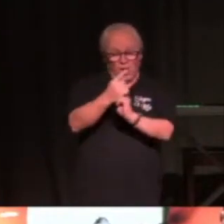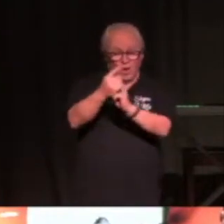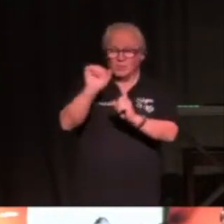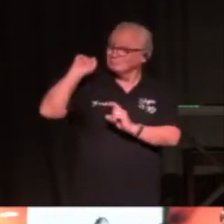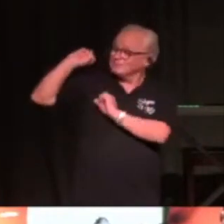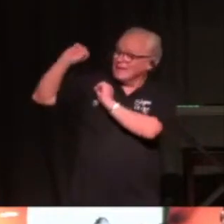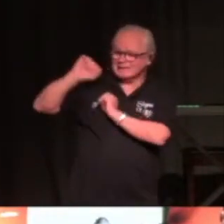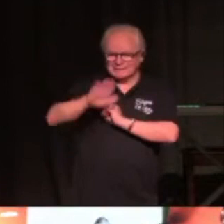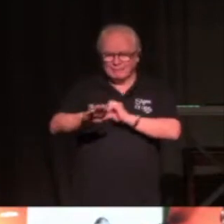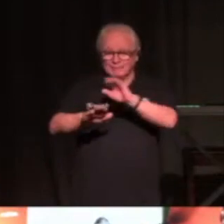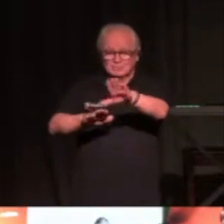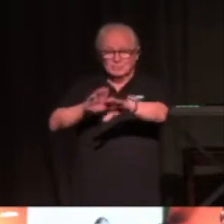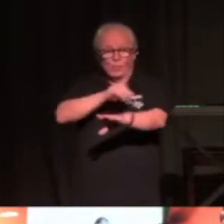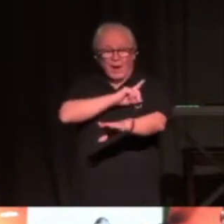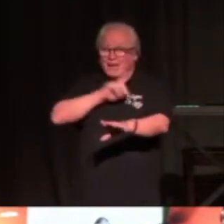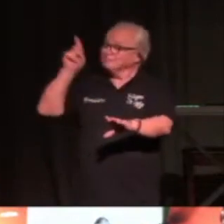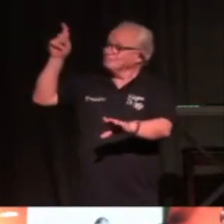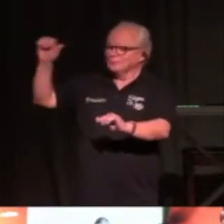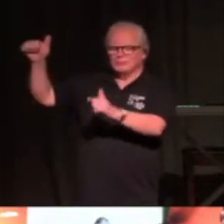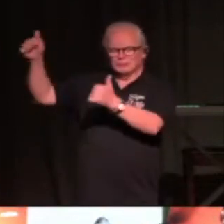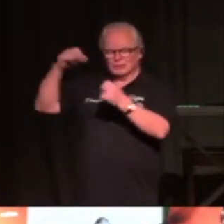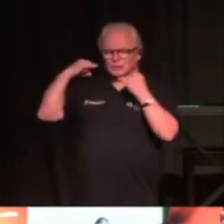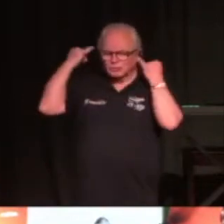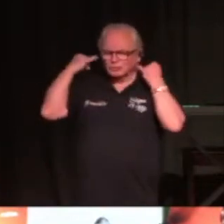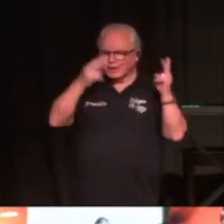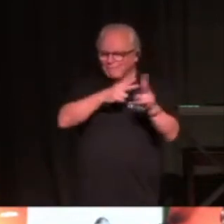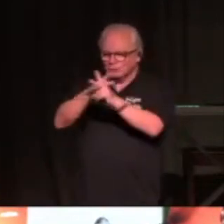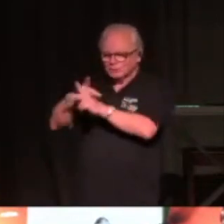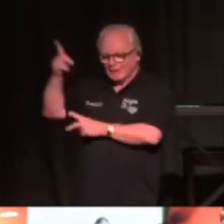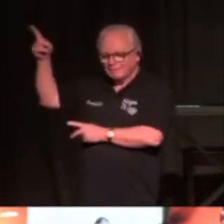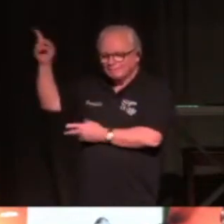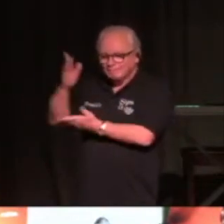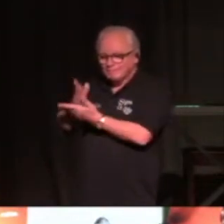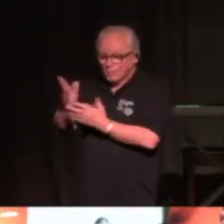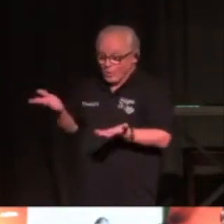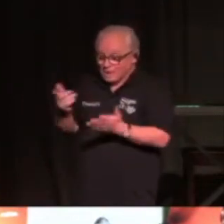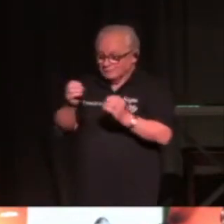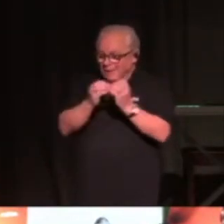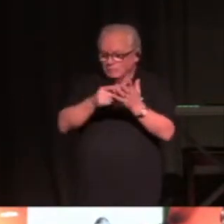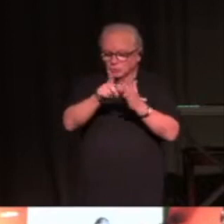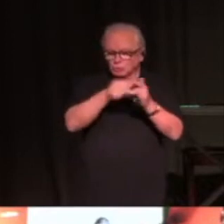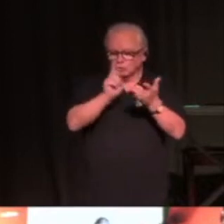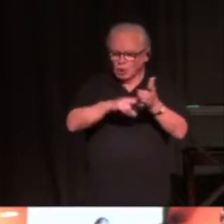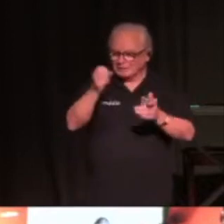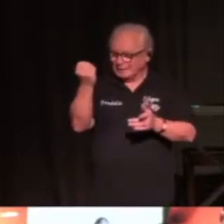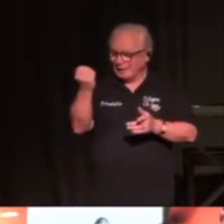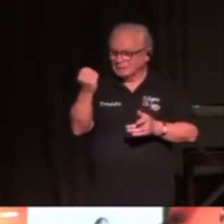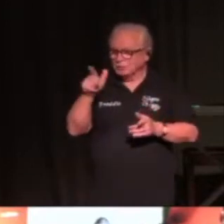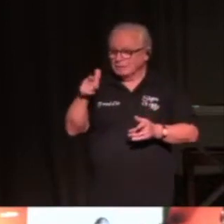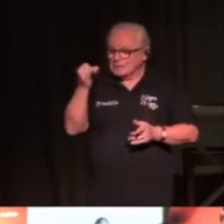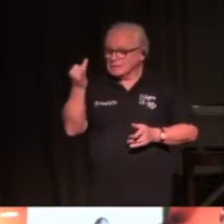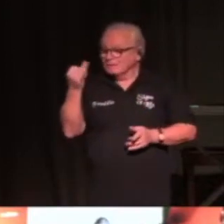his steps, because he's a good shepherd. He's a good shepherd. He says in John 10:27-20, my sheep hear my